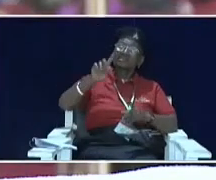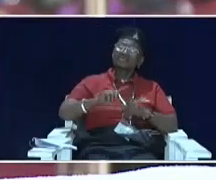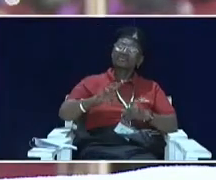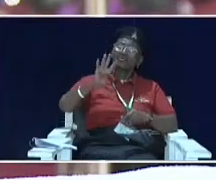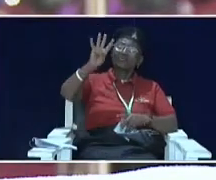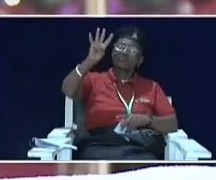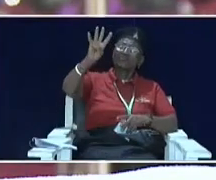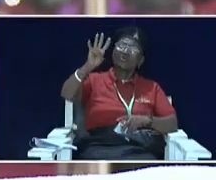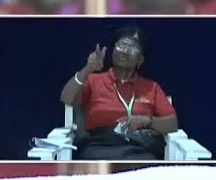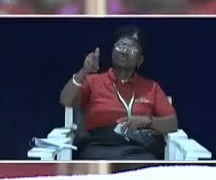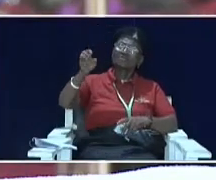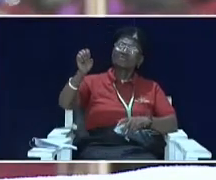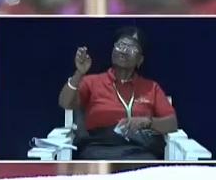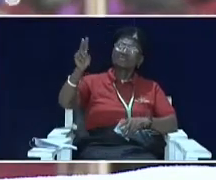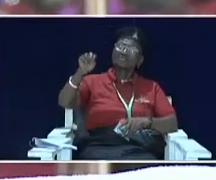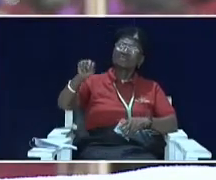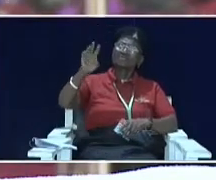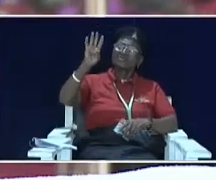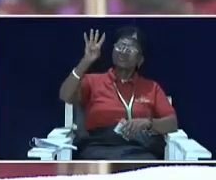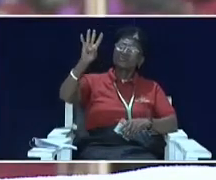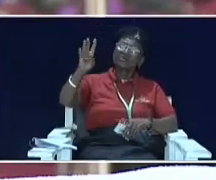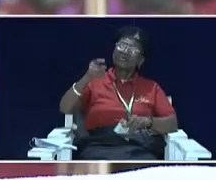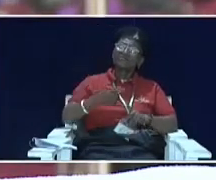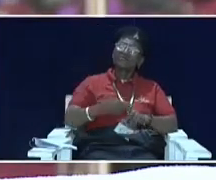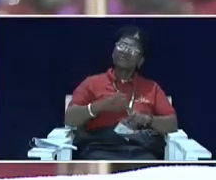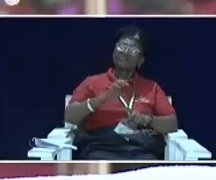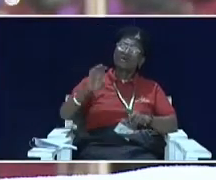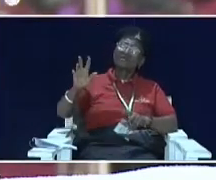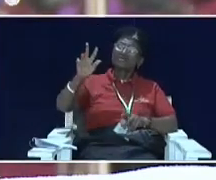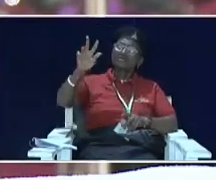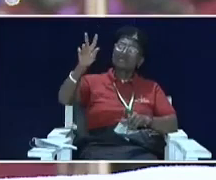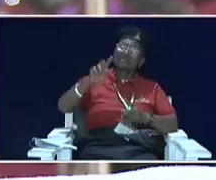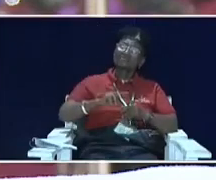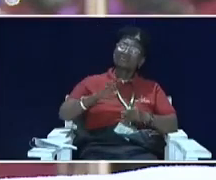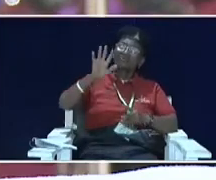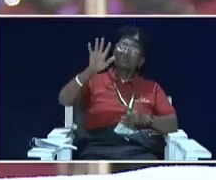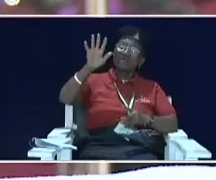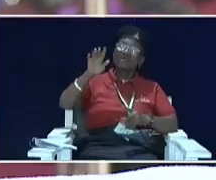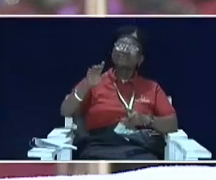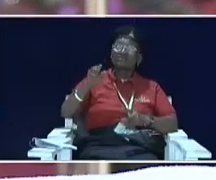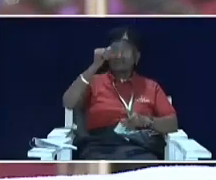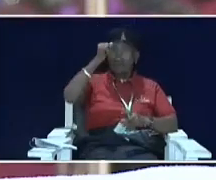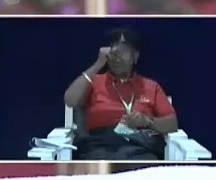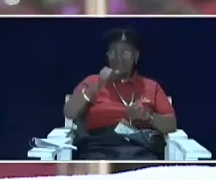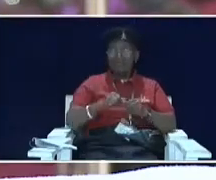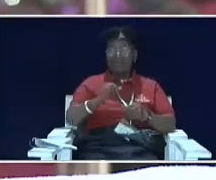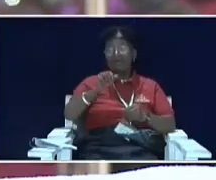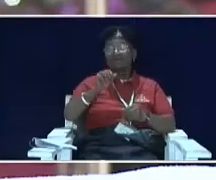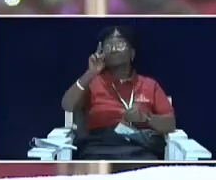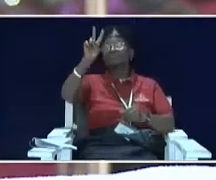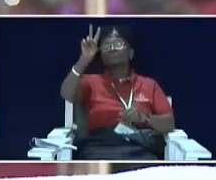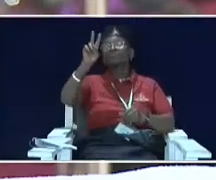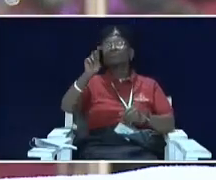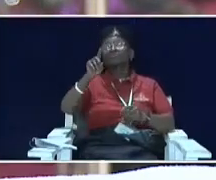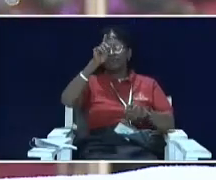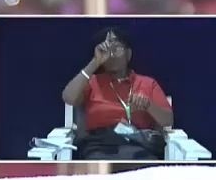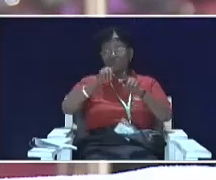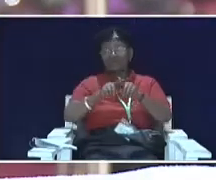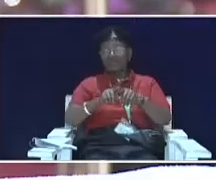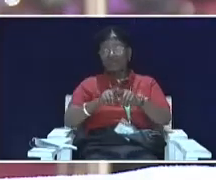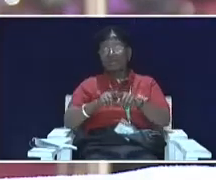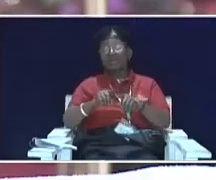5. Genesis 4 from verse 3 to 5. You remember two brothers, Cain and